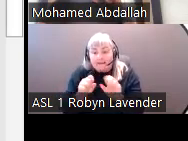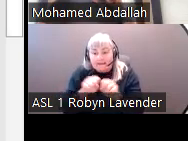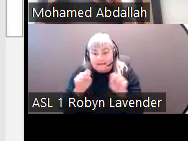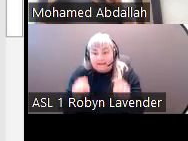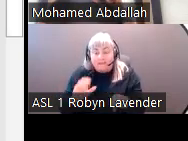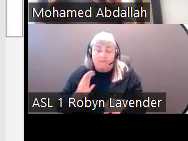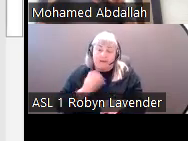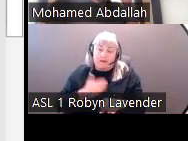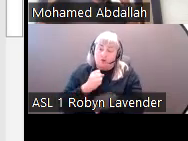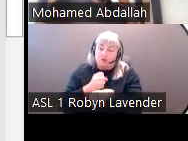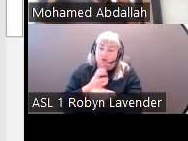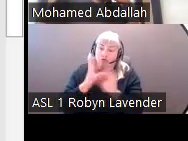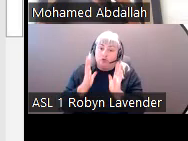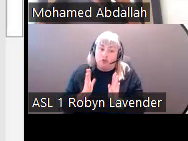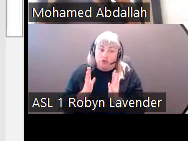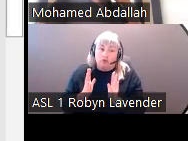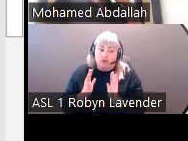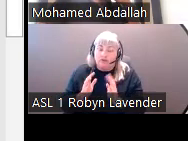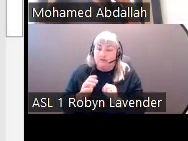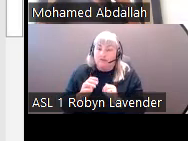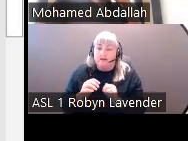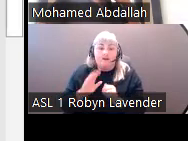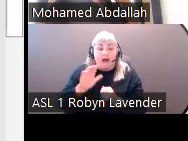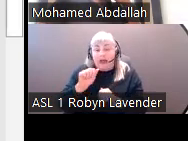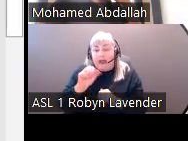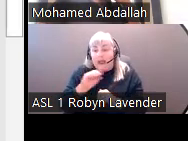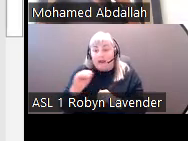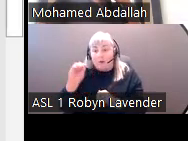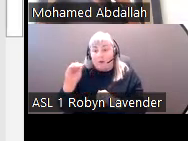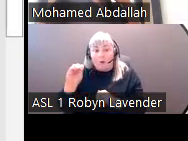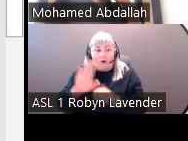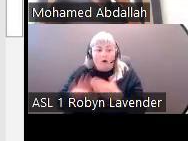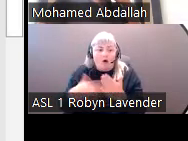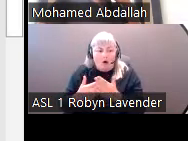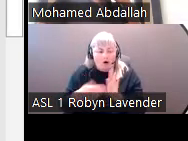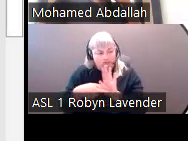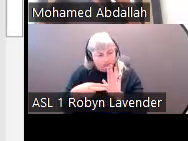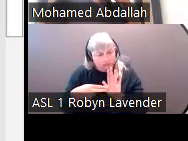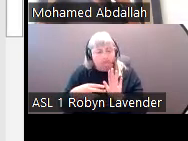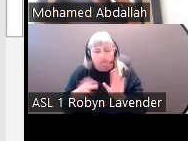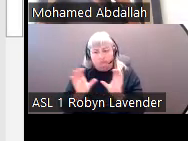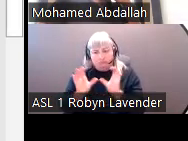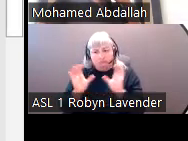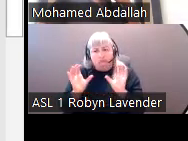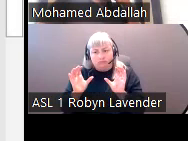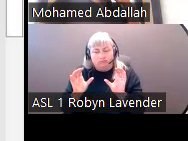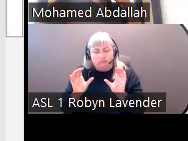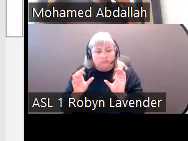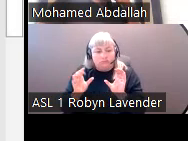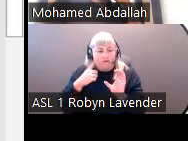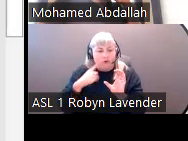at A&O are all protection order designates, so we are able to help clients apply for a protection order as